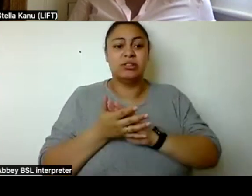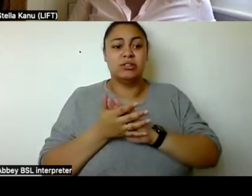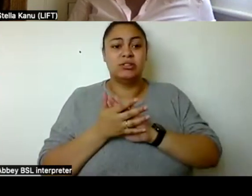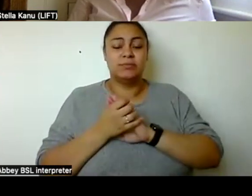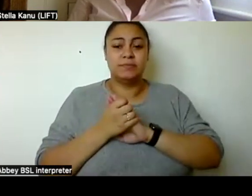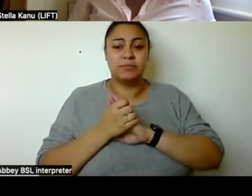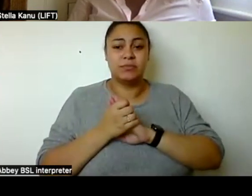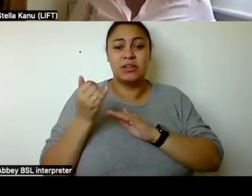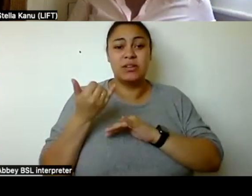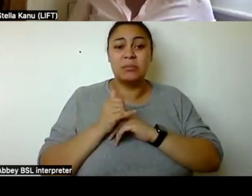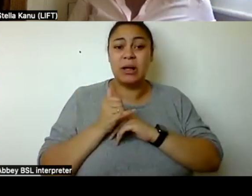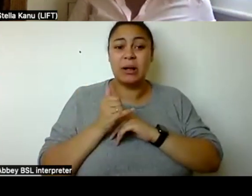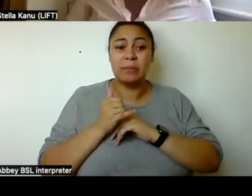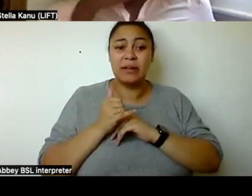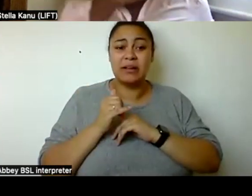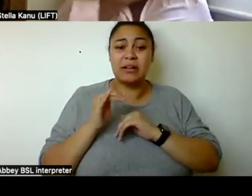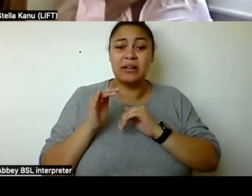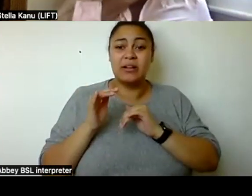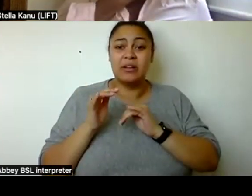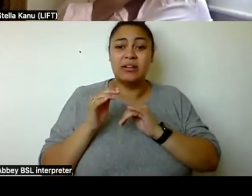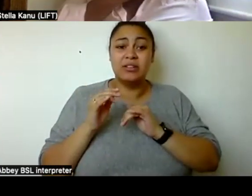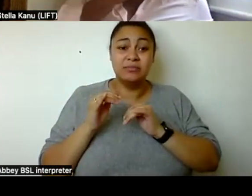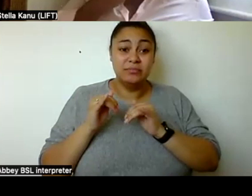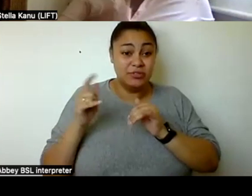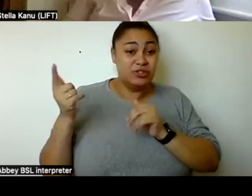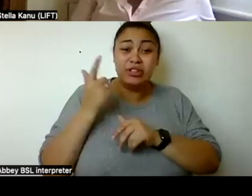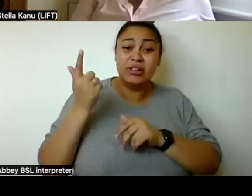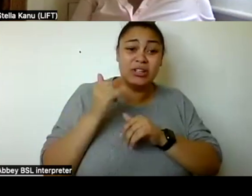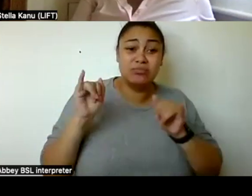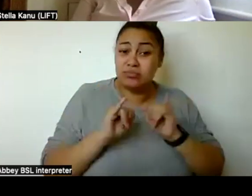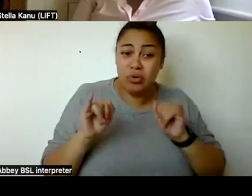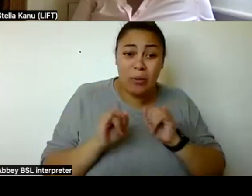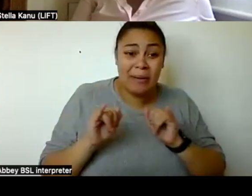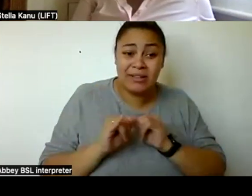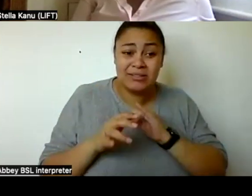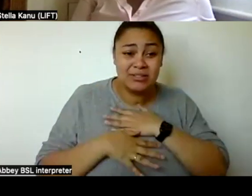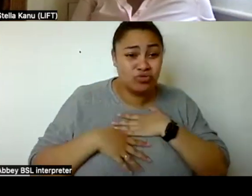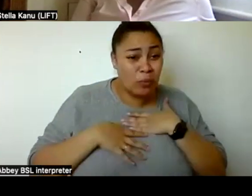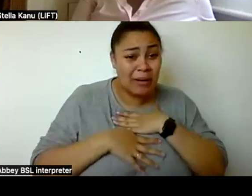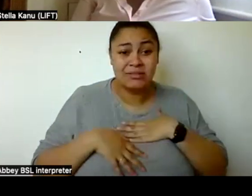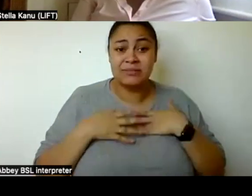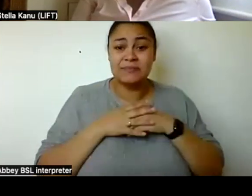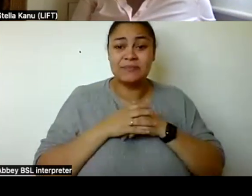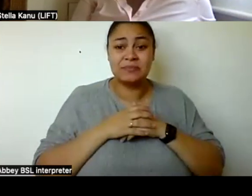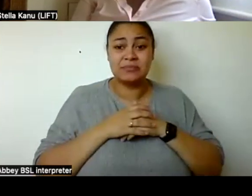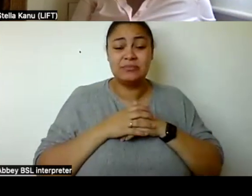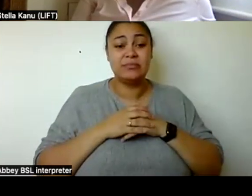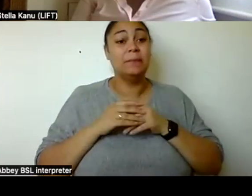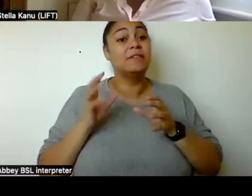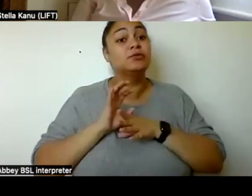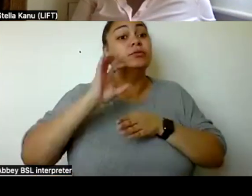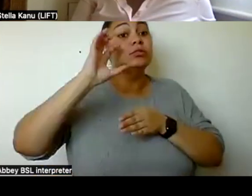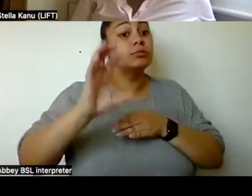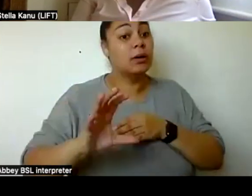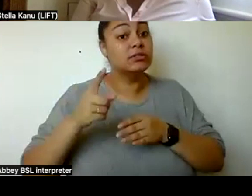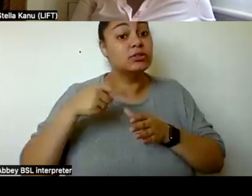and you might well have had a journey which is traumatic and expensive in lots of ways. Whereas if you've been sponsored into